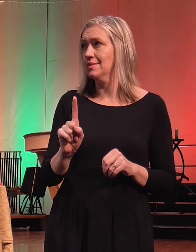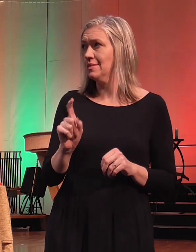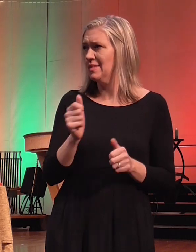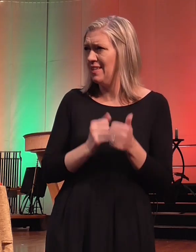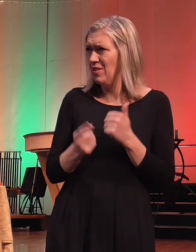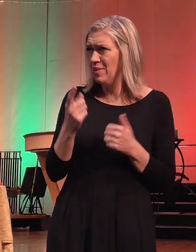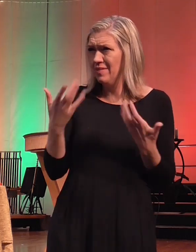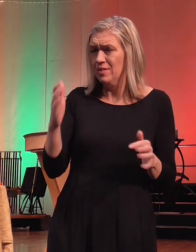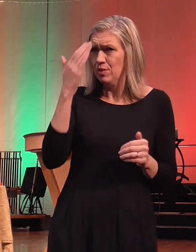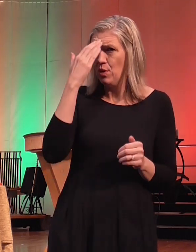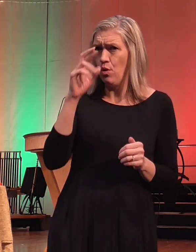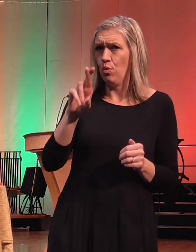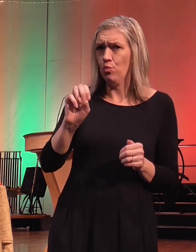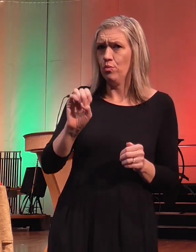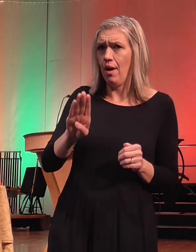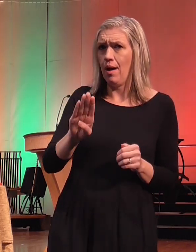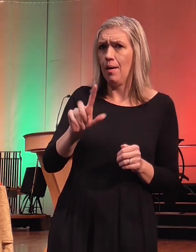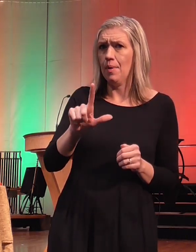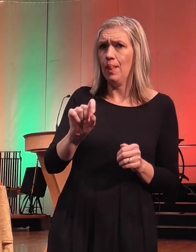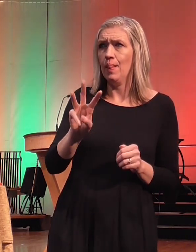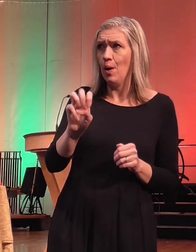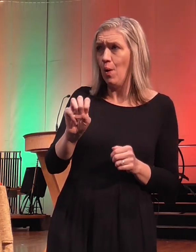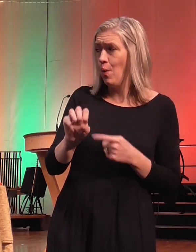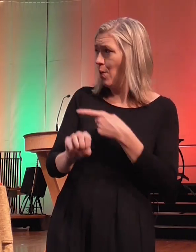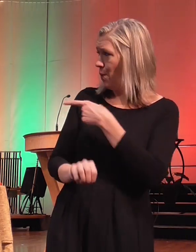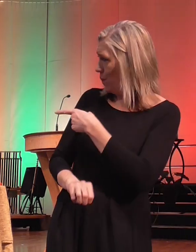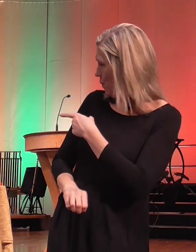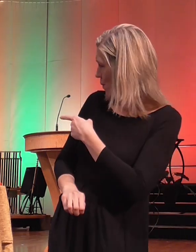Does everyone know Rob Lowe over here?